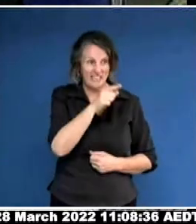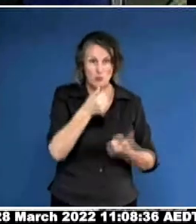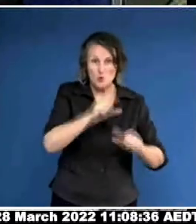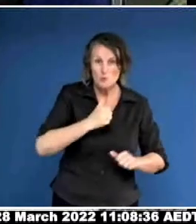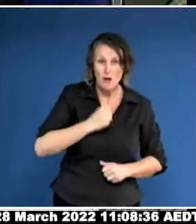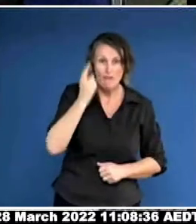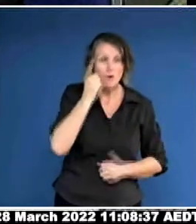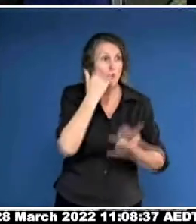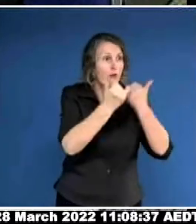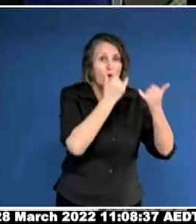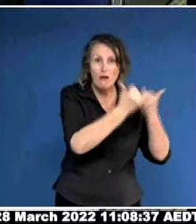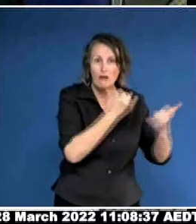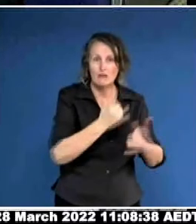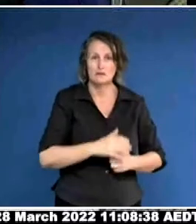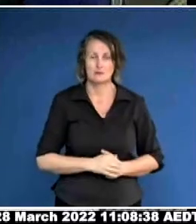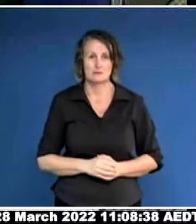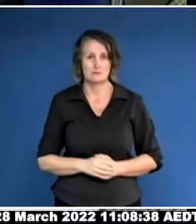He would control what I did.